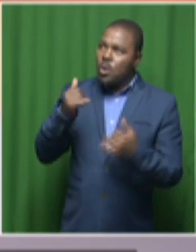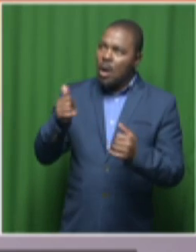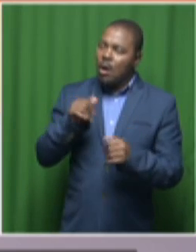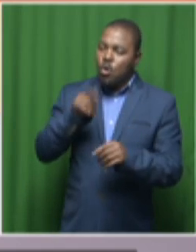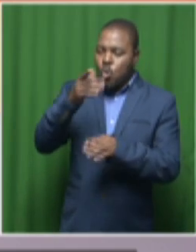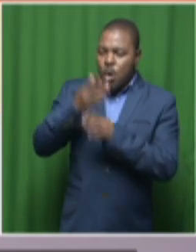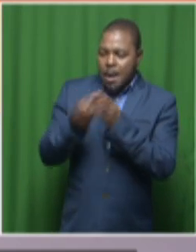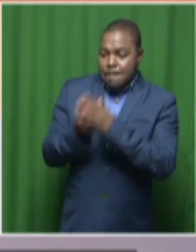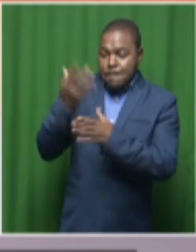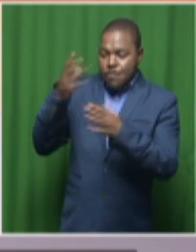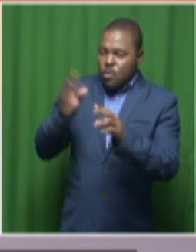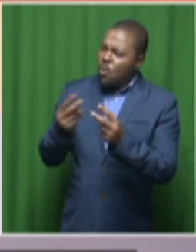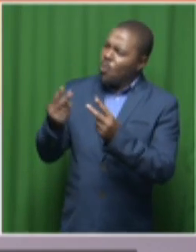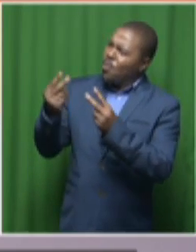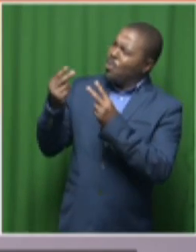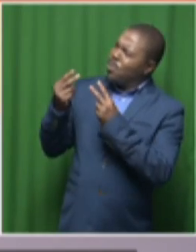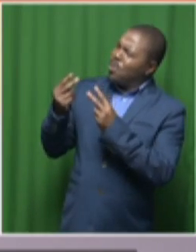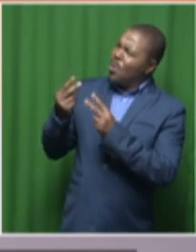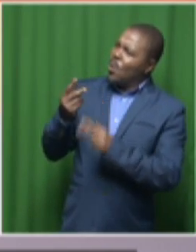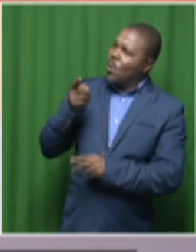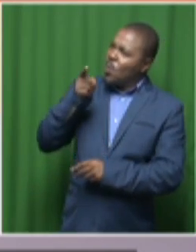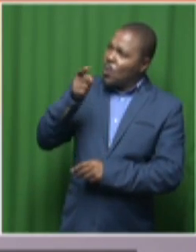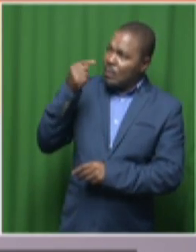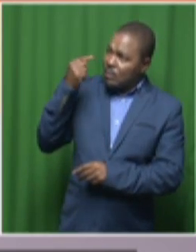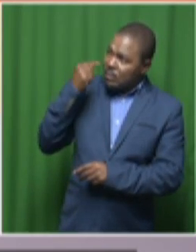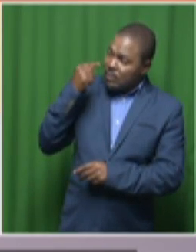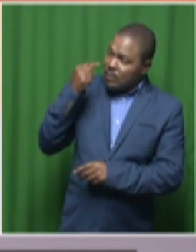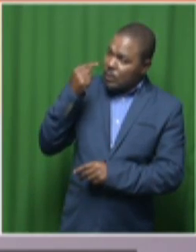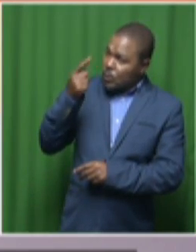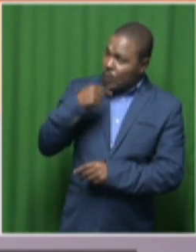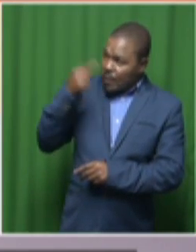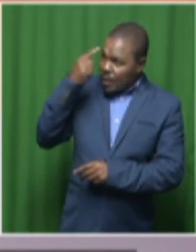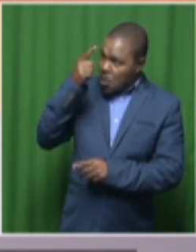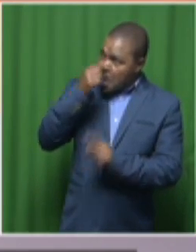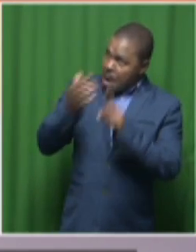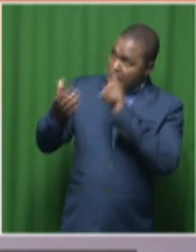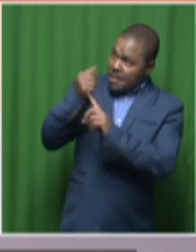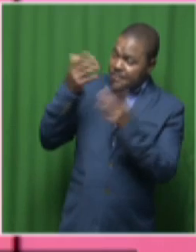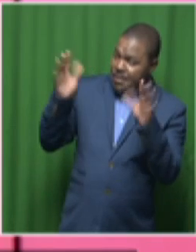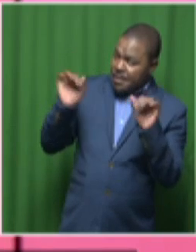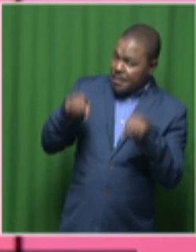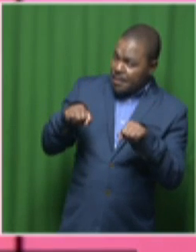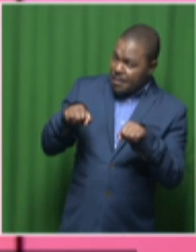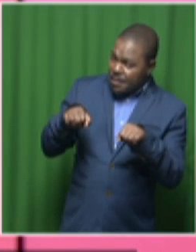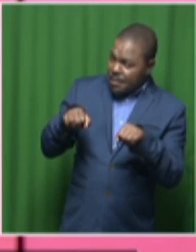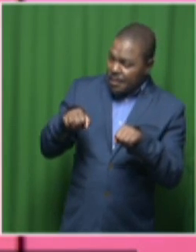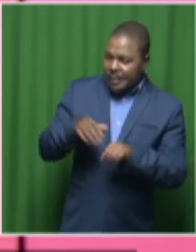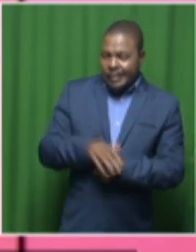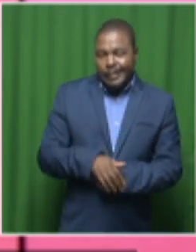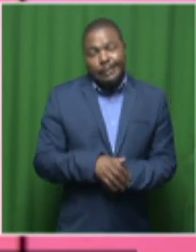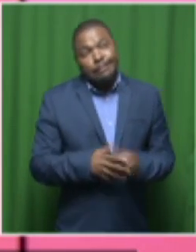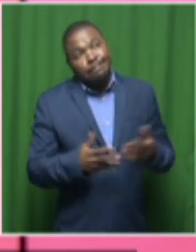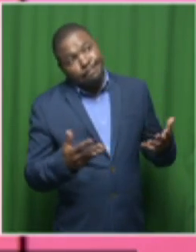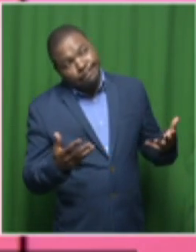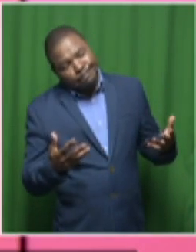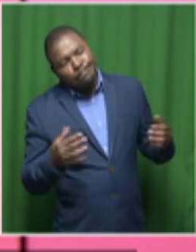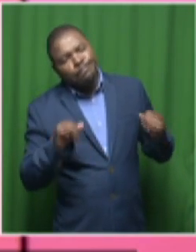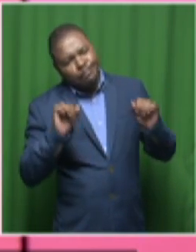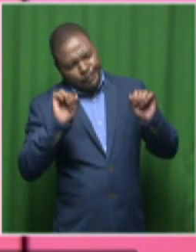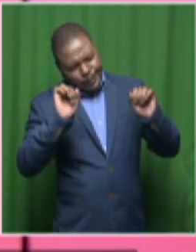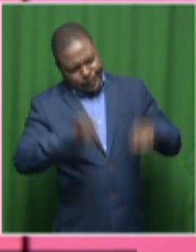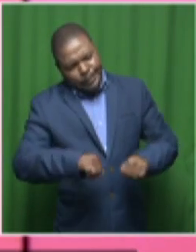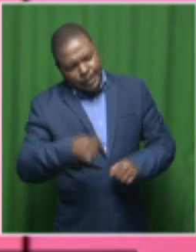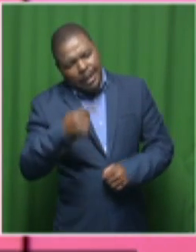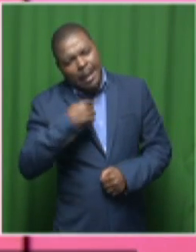work, would you safely say that you've really achieved what you set out to achieve? Well, yes, I believe that